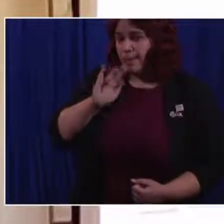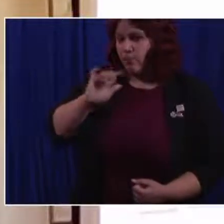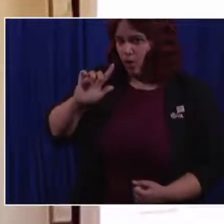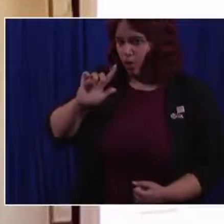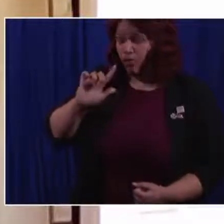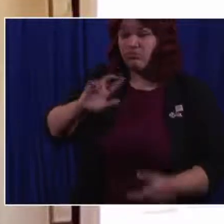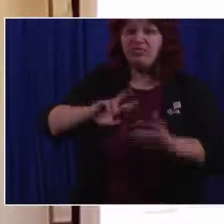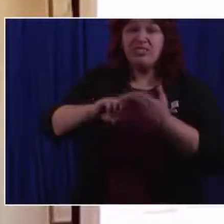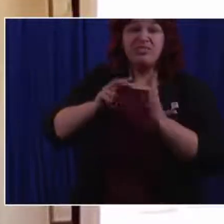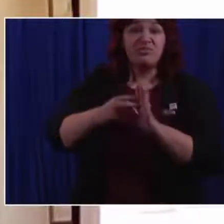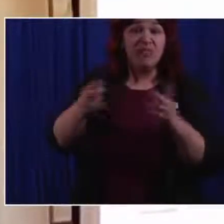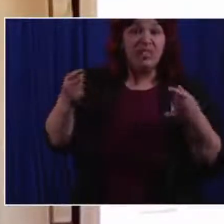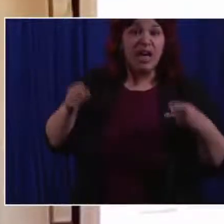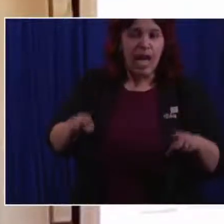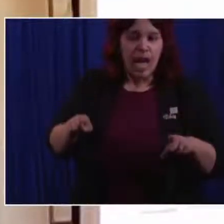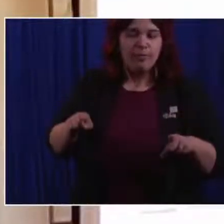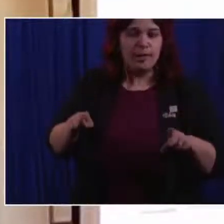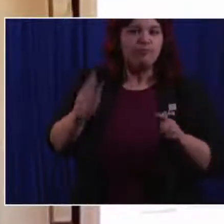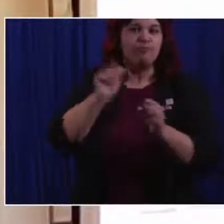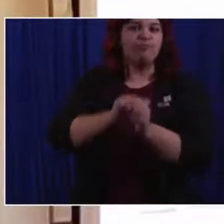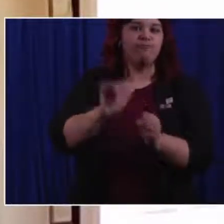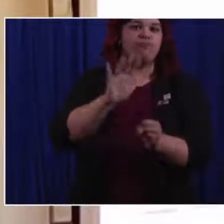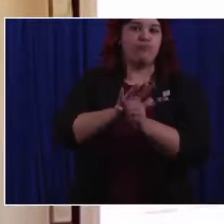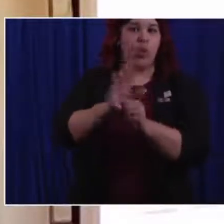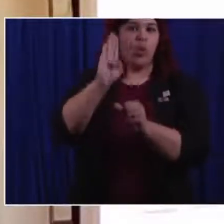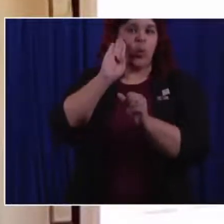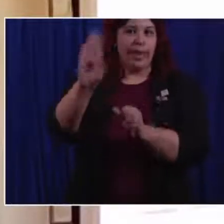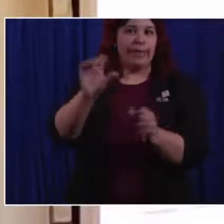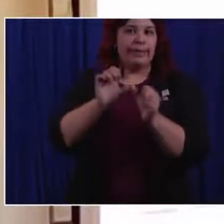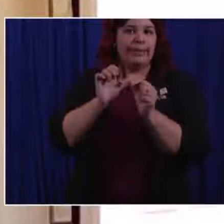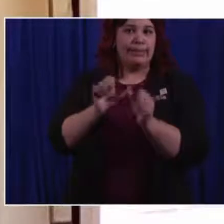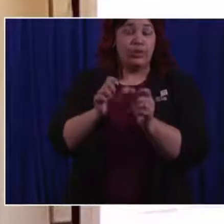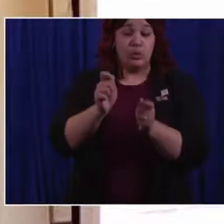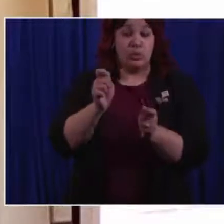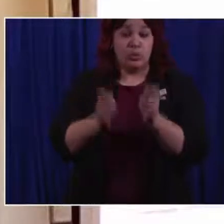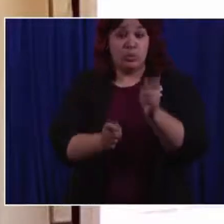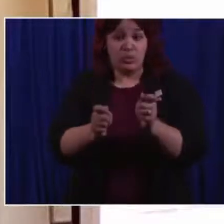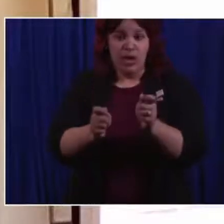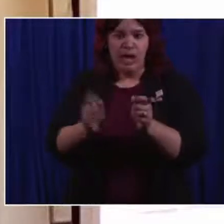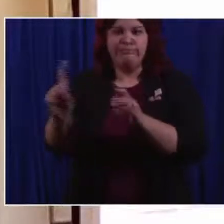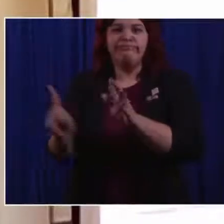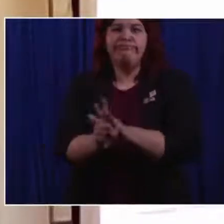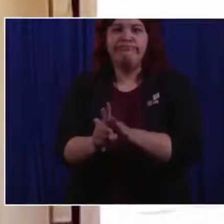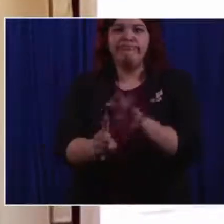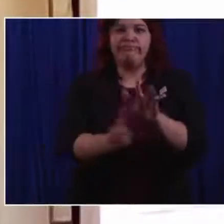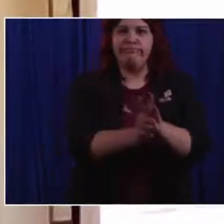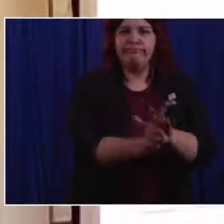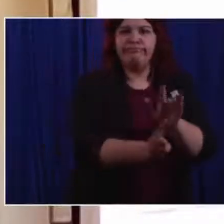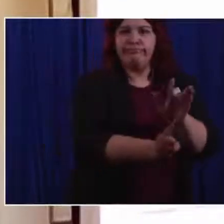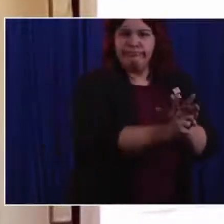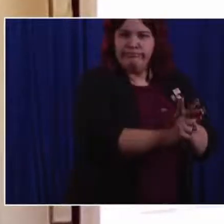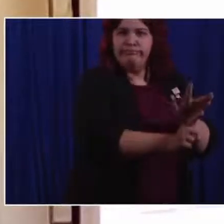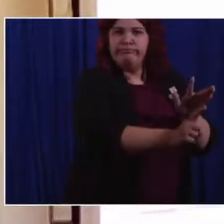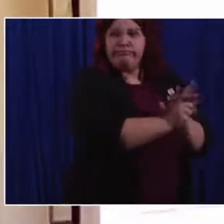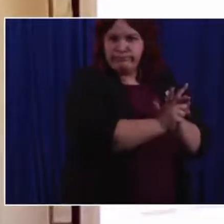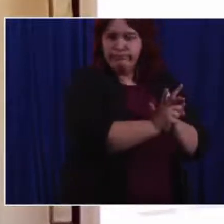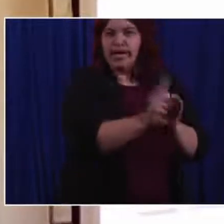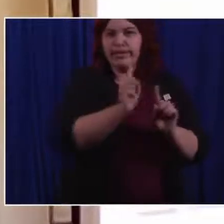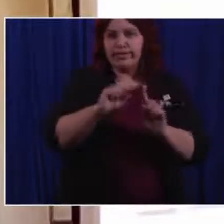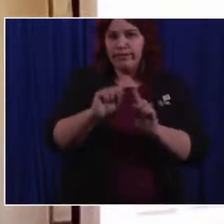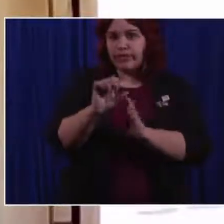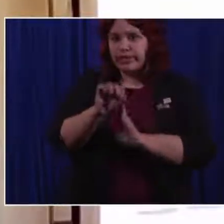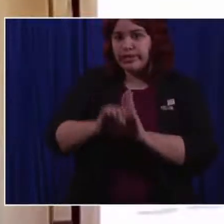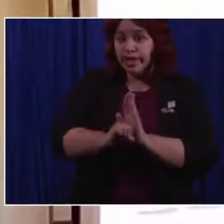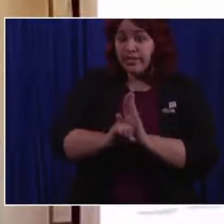these contagious variants, especially B117, which, as we expected, is leading the way. As